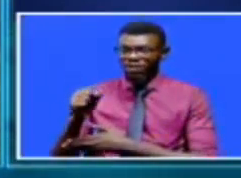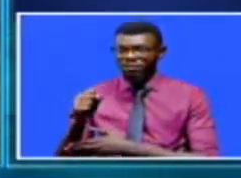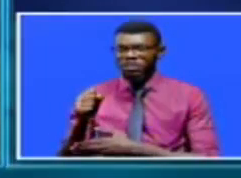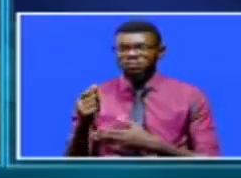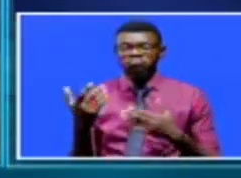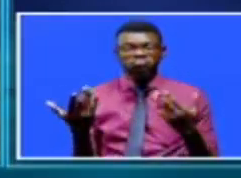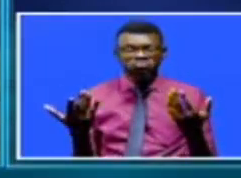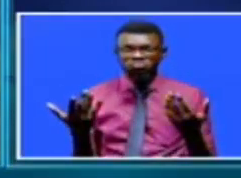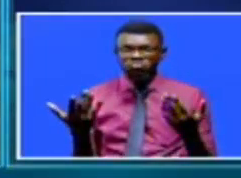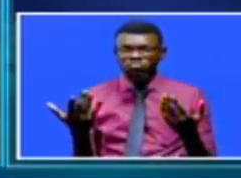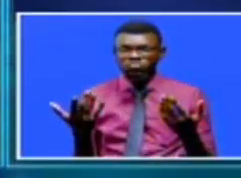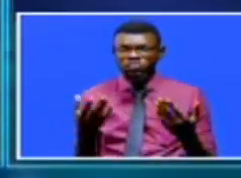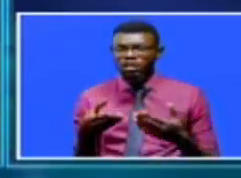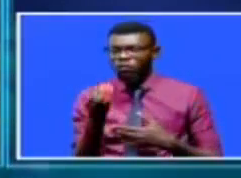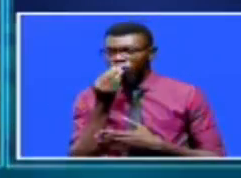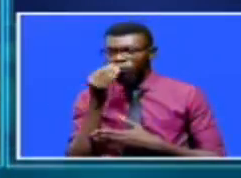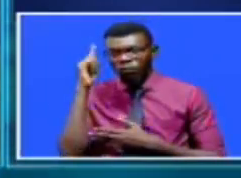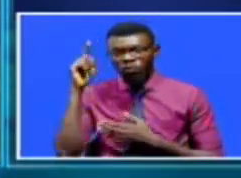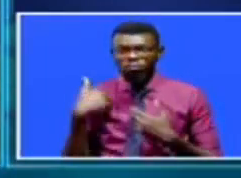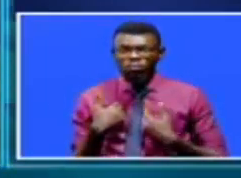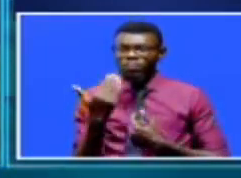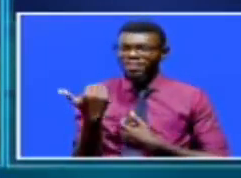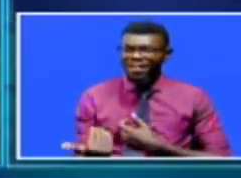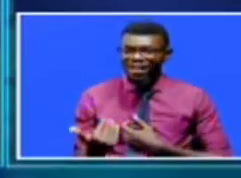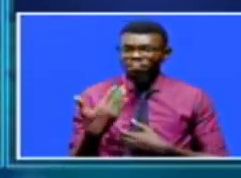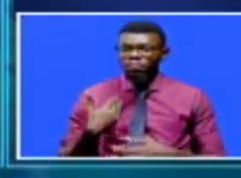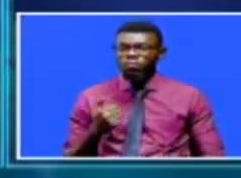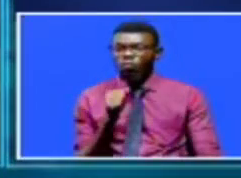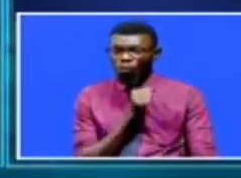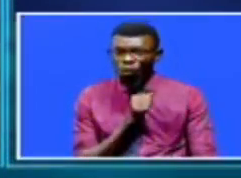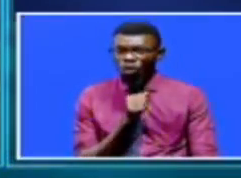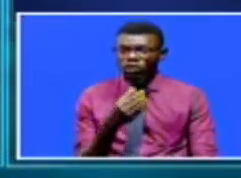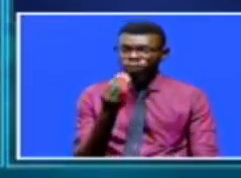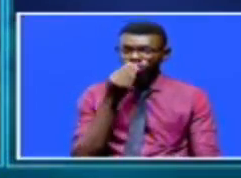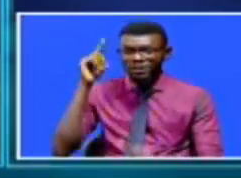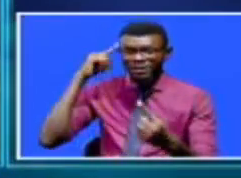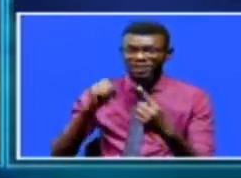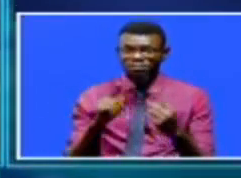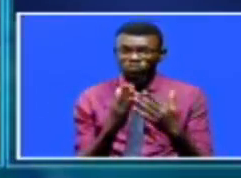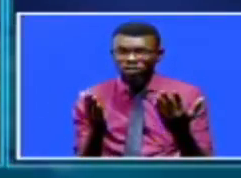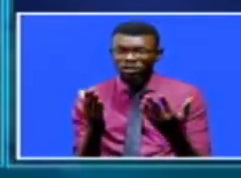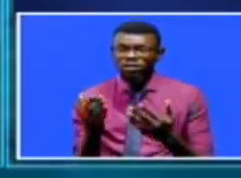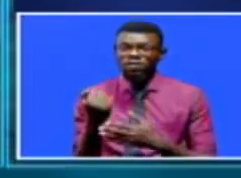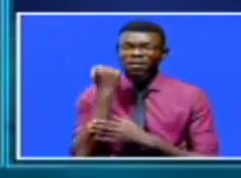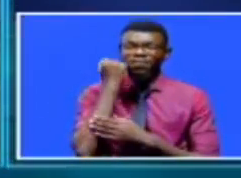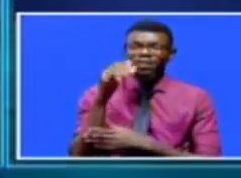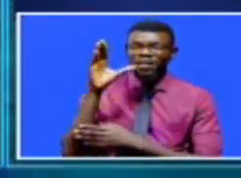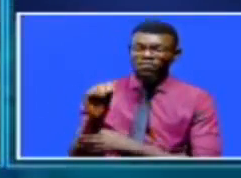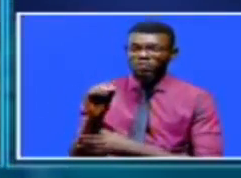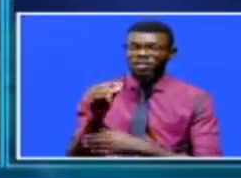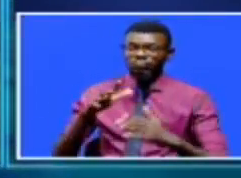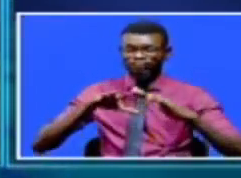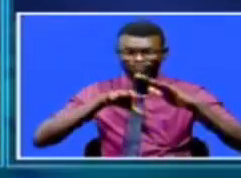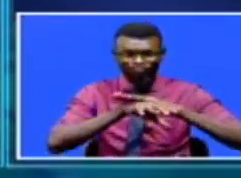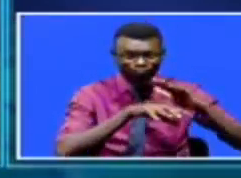for the young kids, the elderly, and this food, we are looking at 550 bags per sub-county to